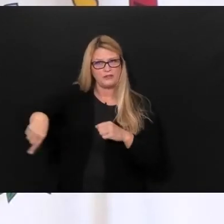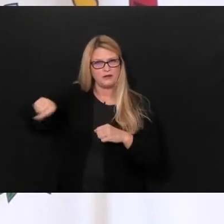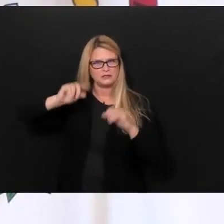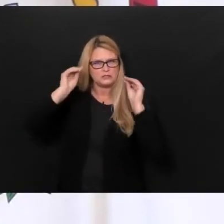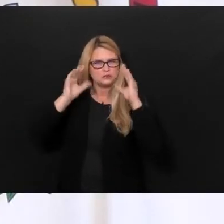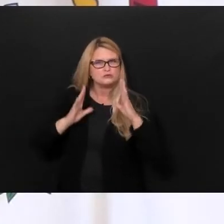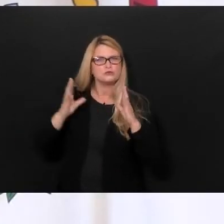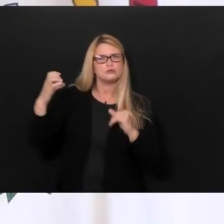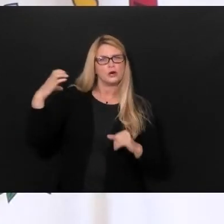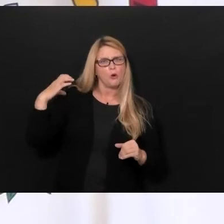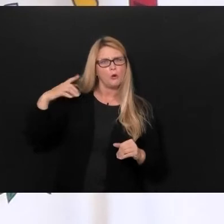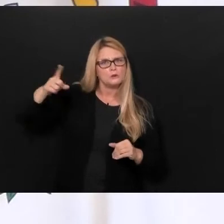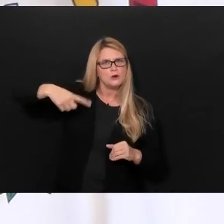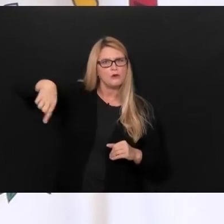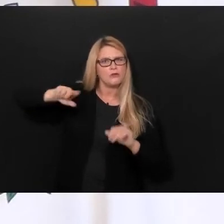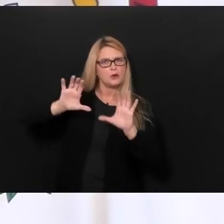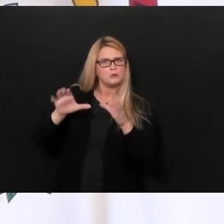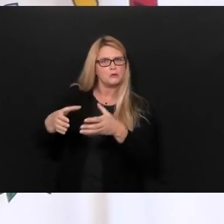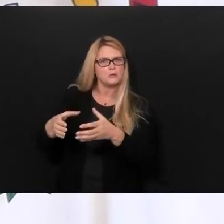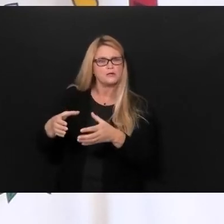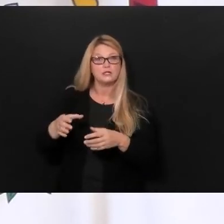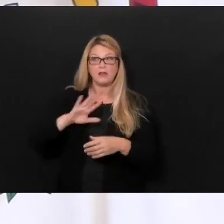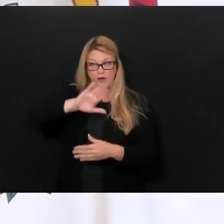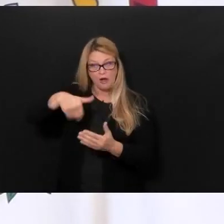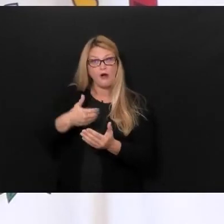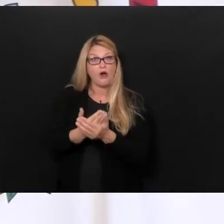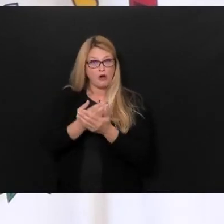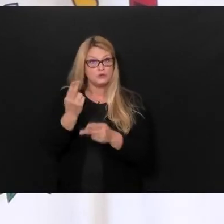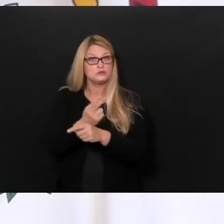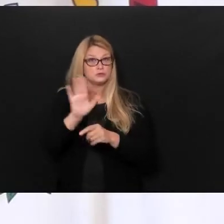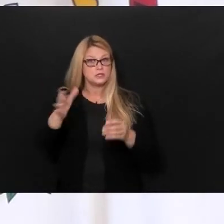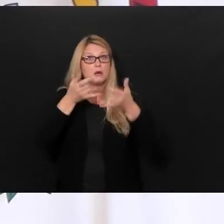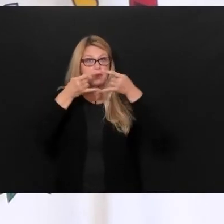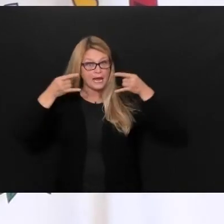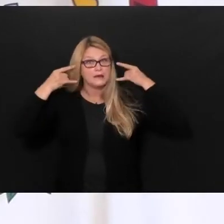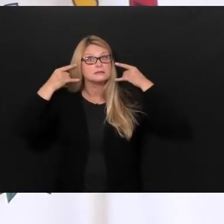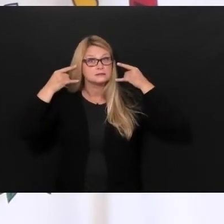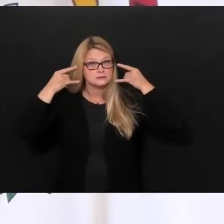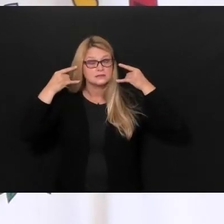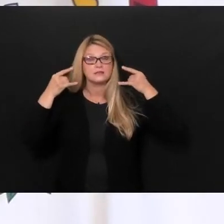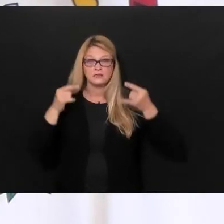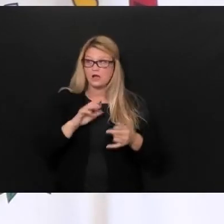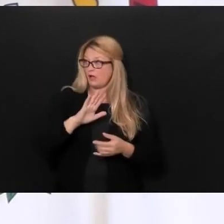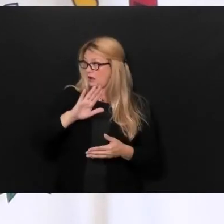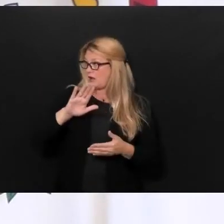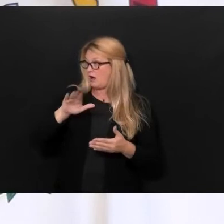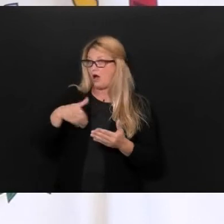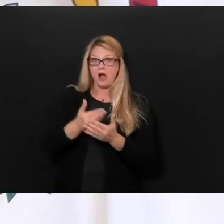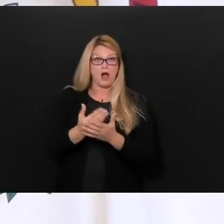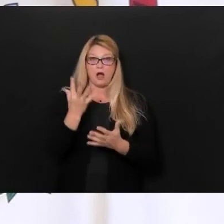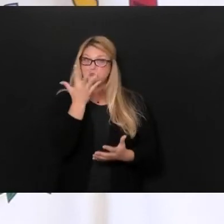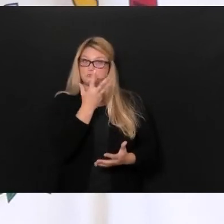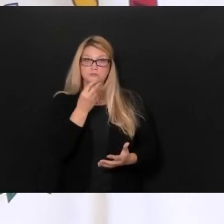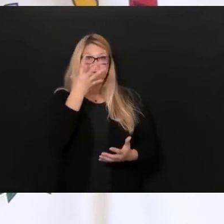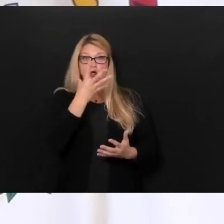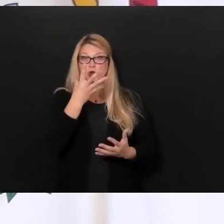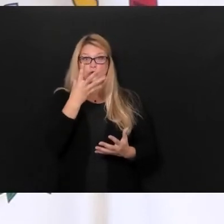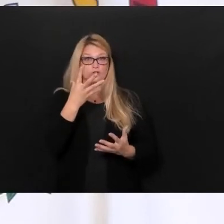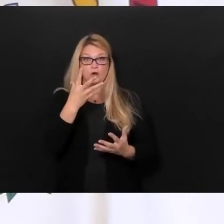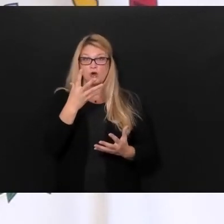teachers, they all had their mask on. They're not only beautiful